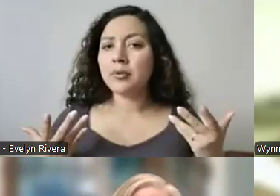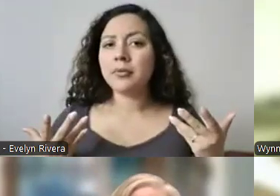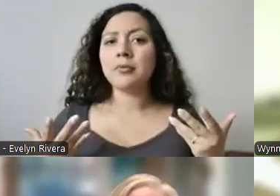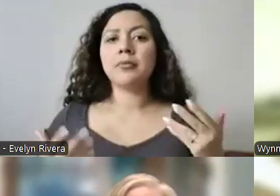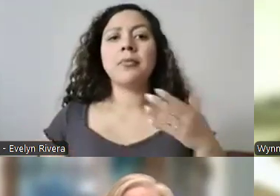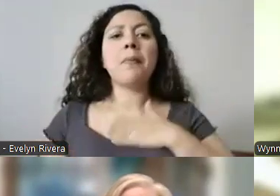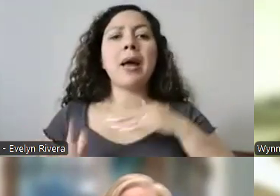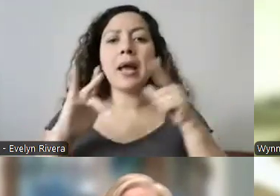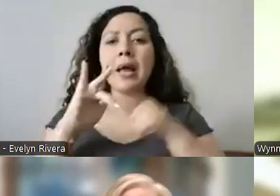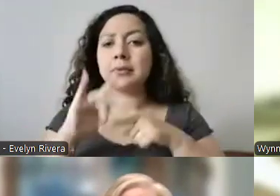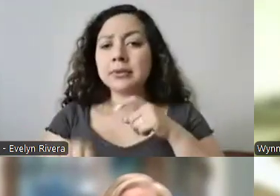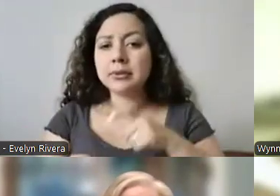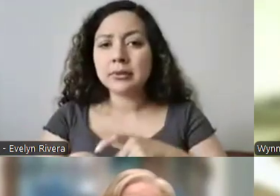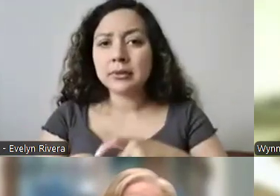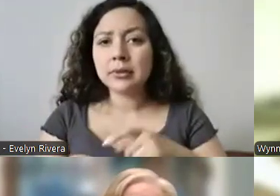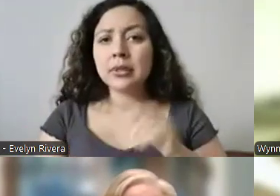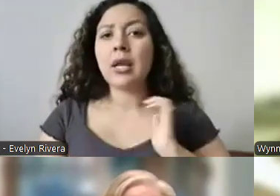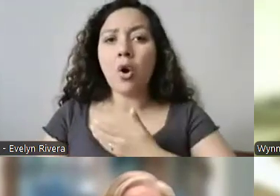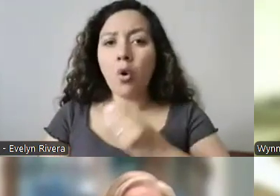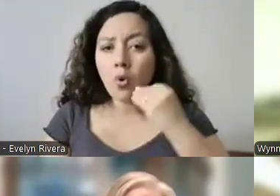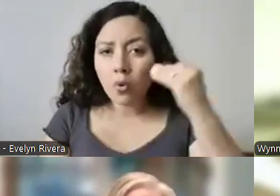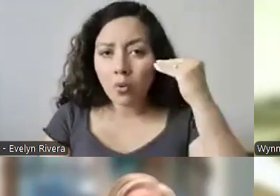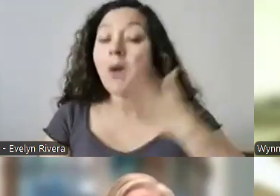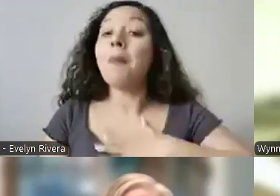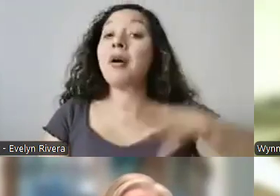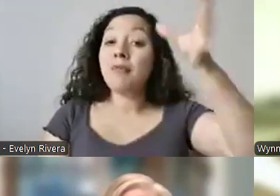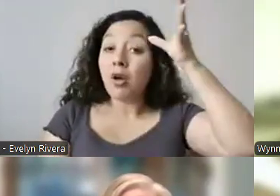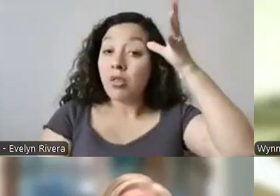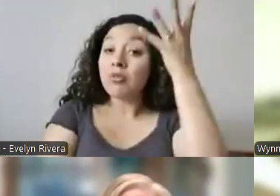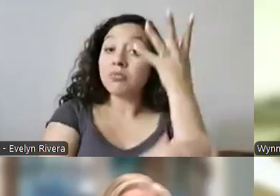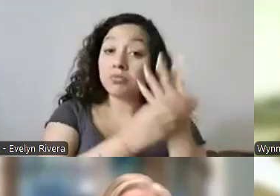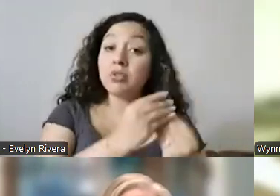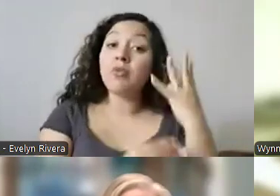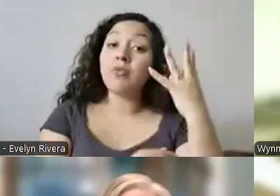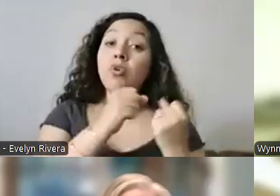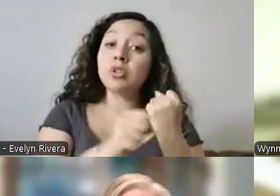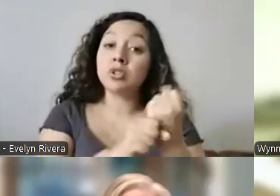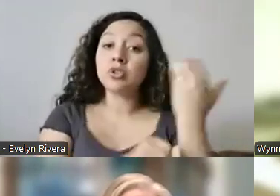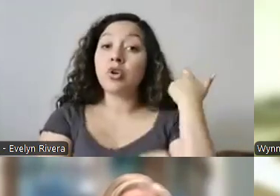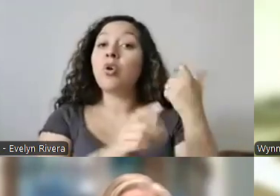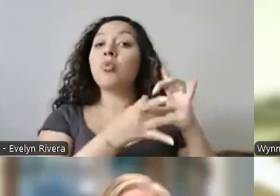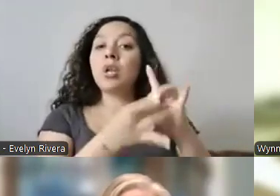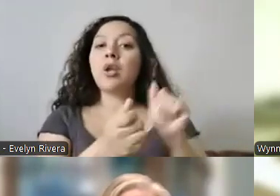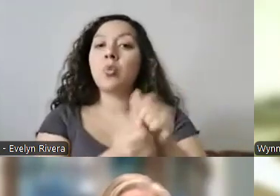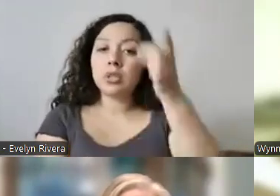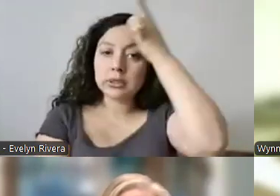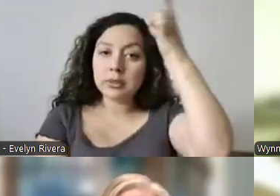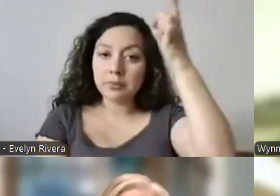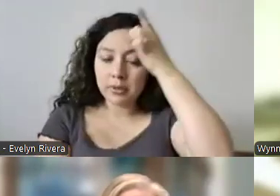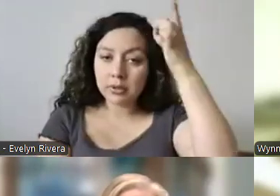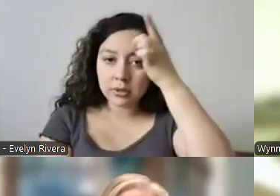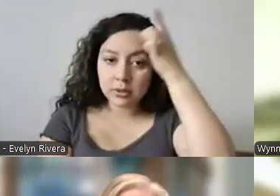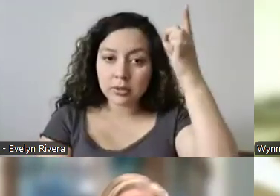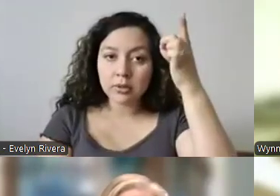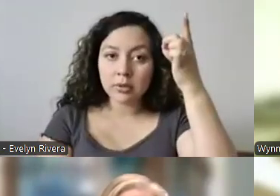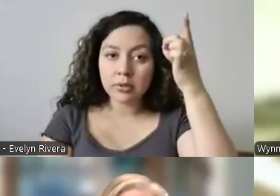experience that I had with him. He passed away about 4 years ago with dementia, and I was lucky